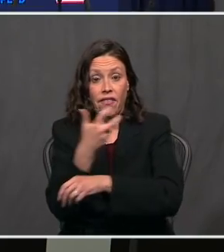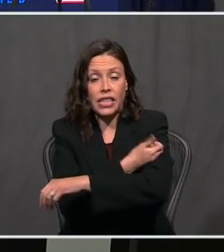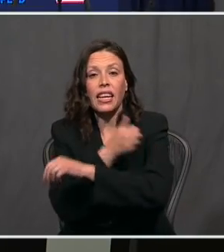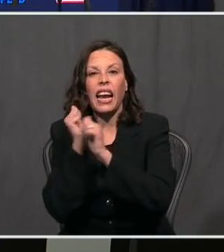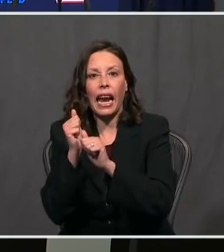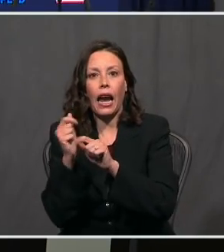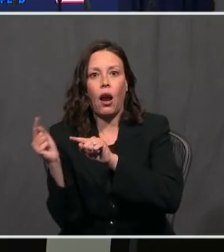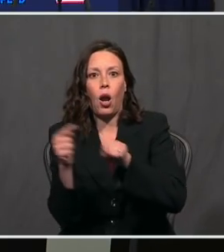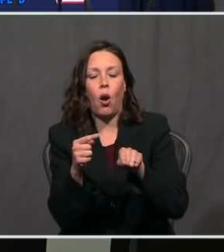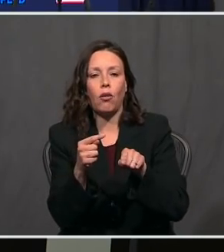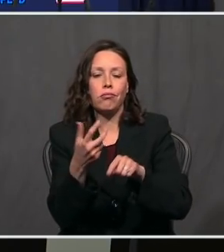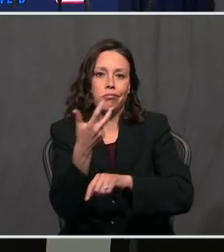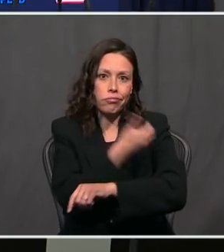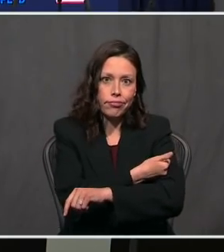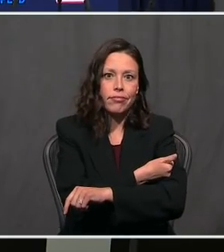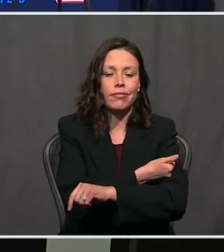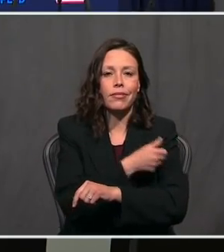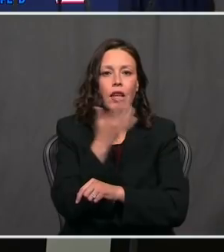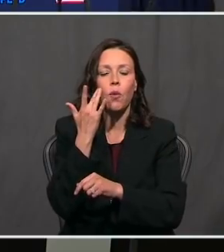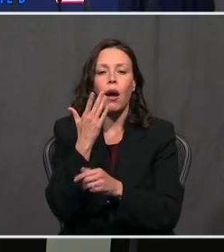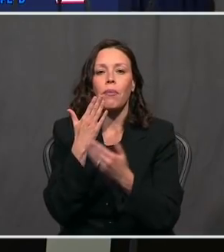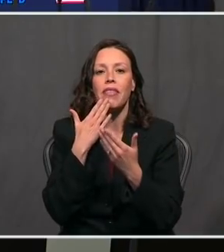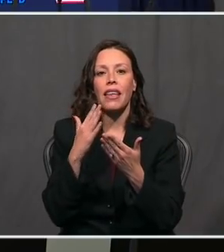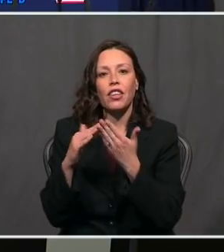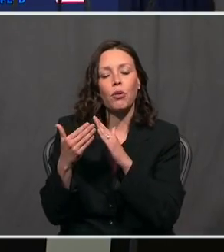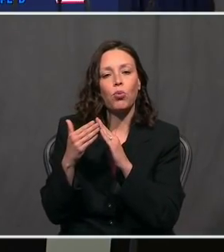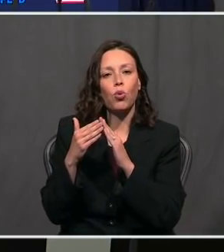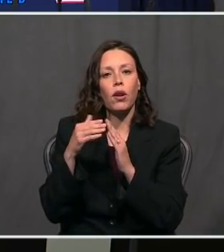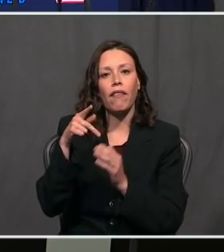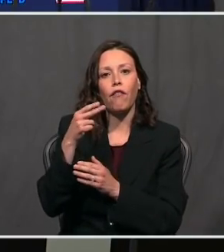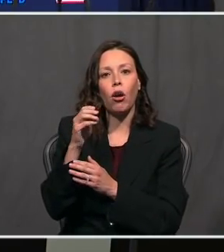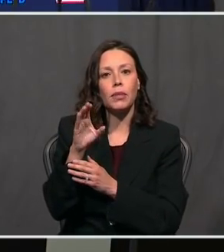get it. And so that's why we think community pharmacy is such